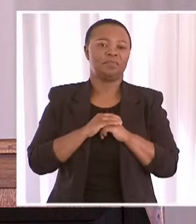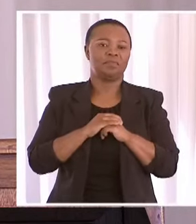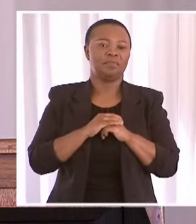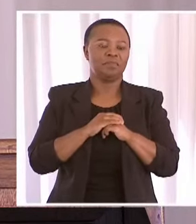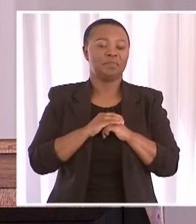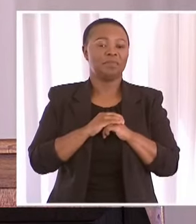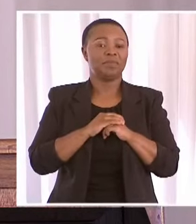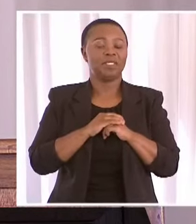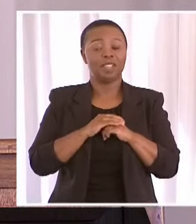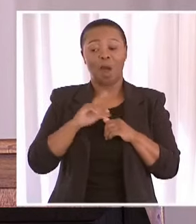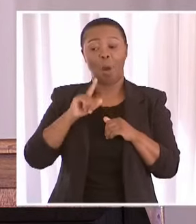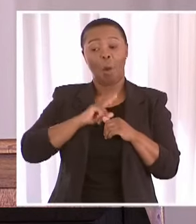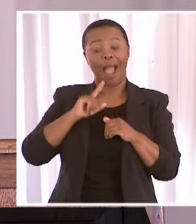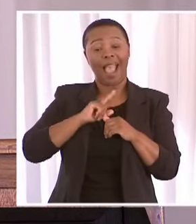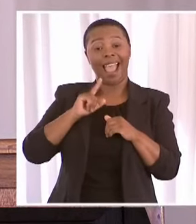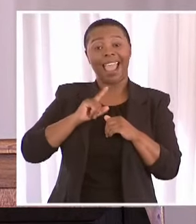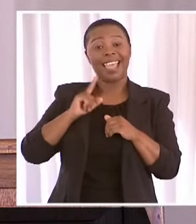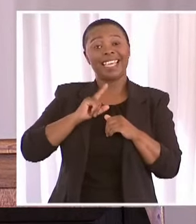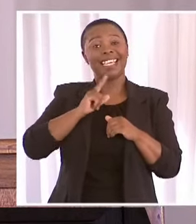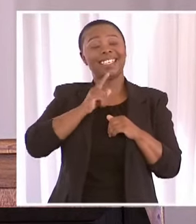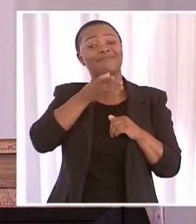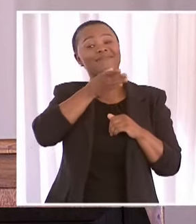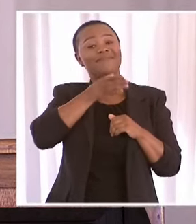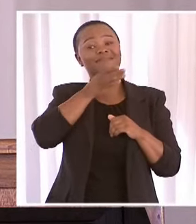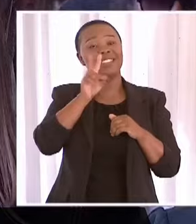Because that bottle of vodka is still there."